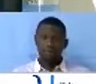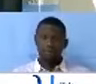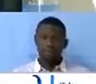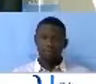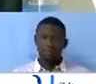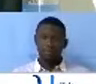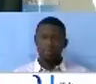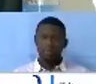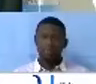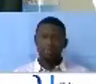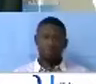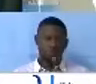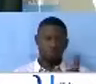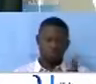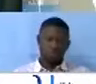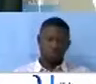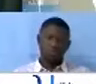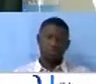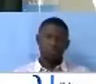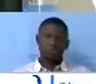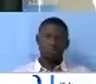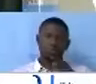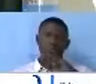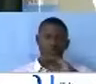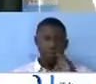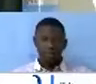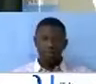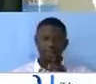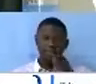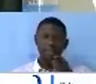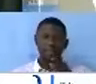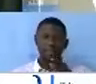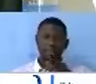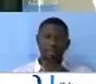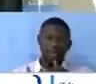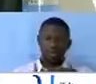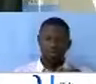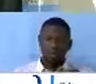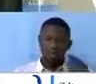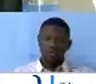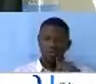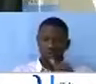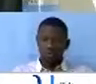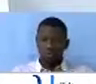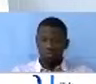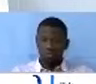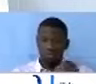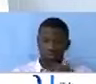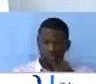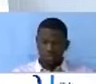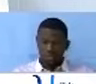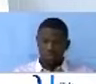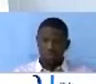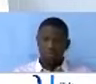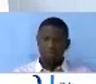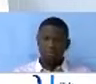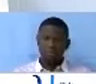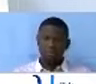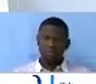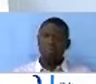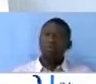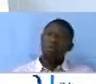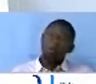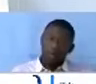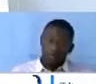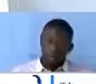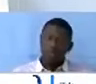Do you believe it was wrong? That was why I complained.